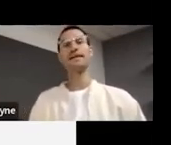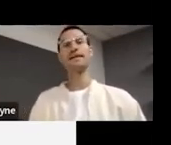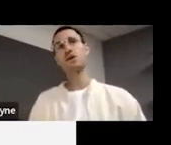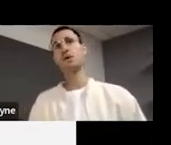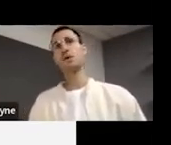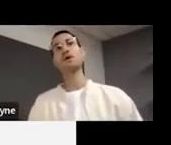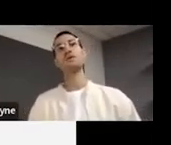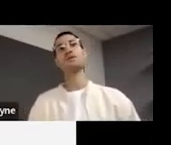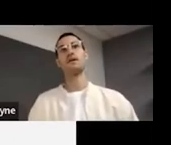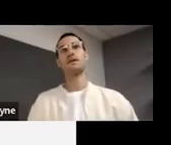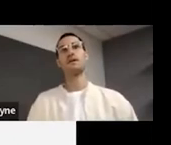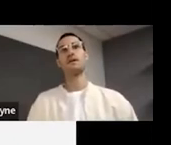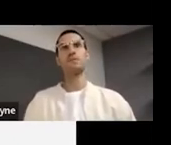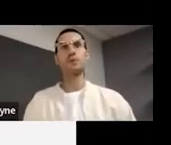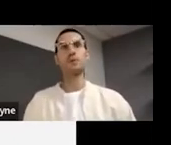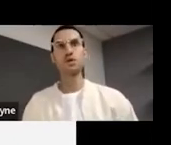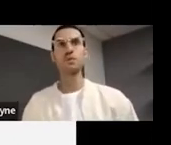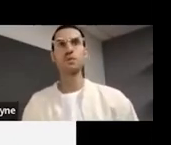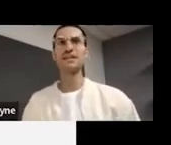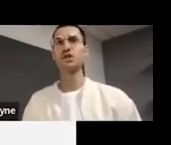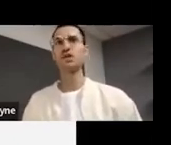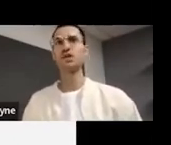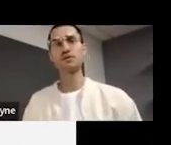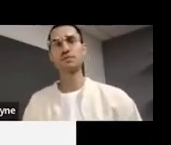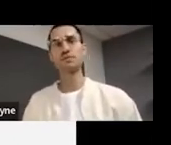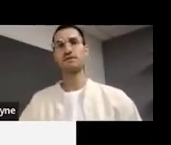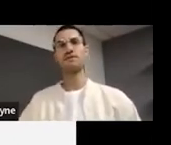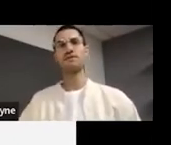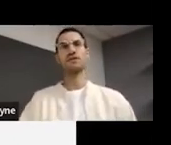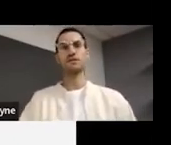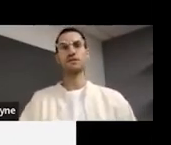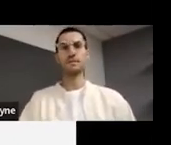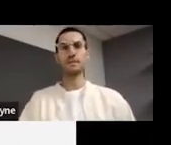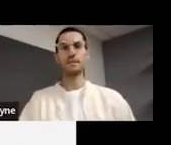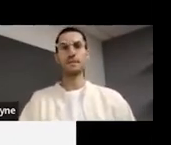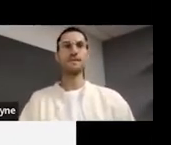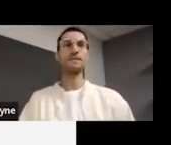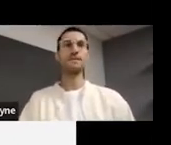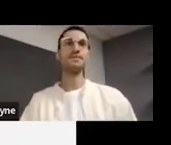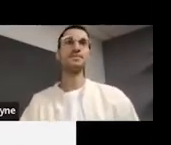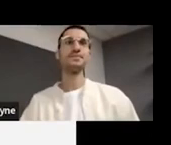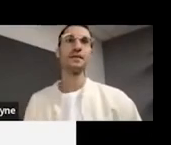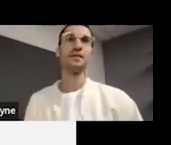it may fit into their workflows, and brainstorm potential improvements and features.